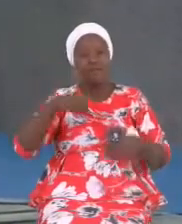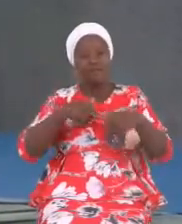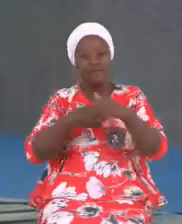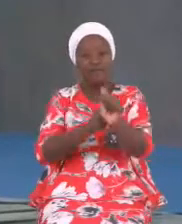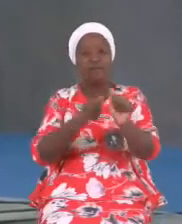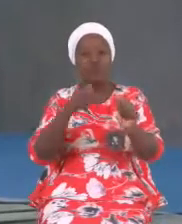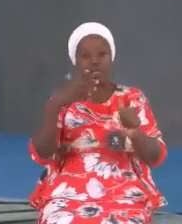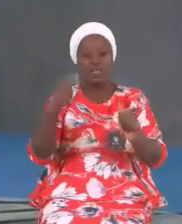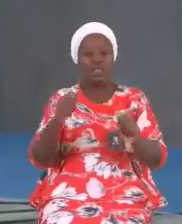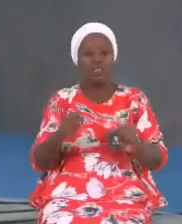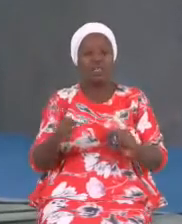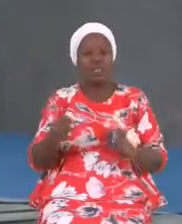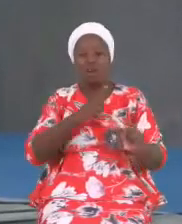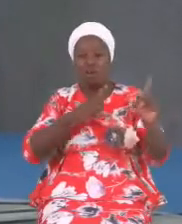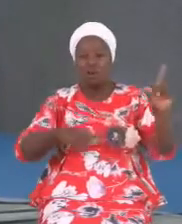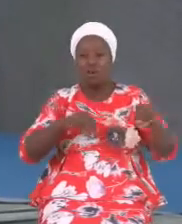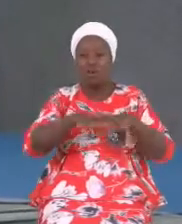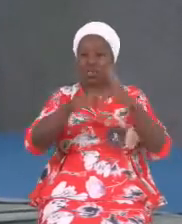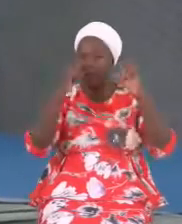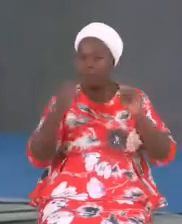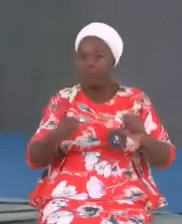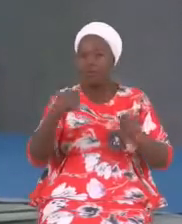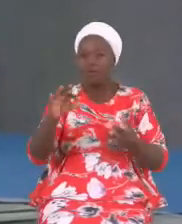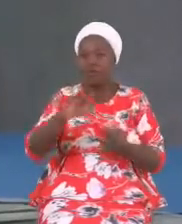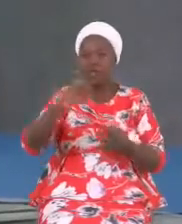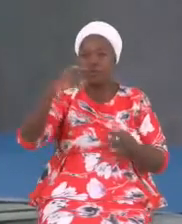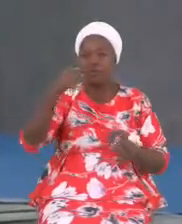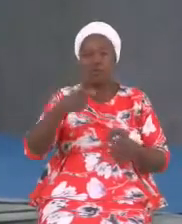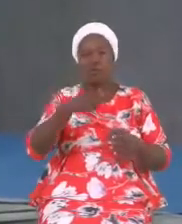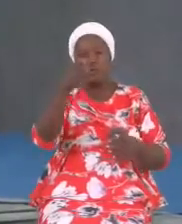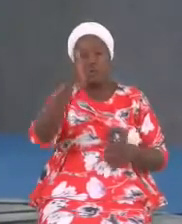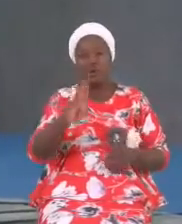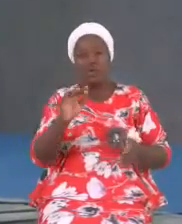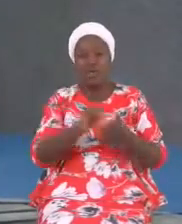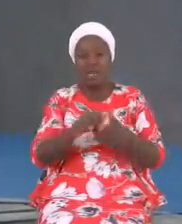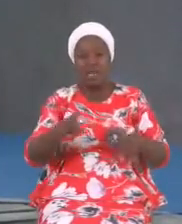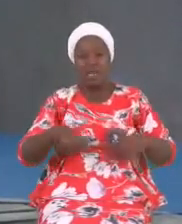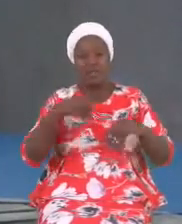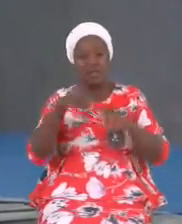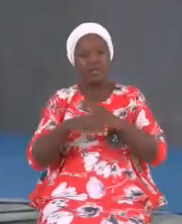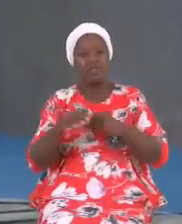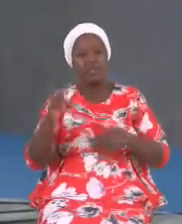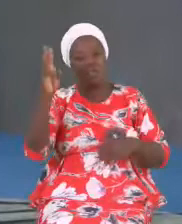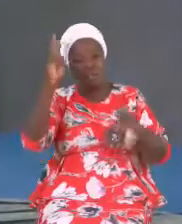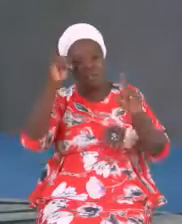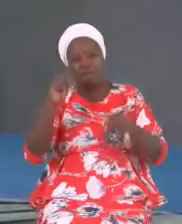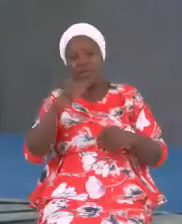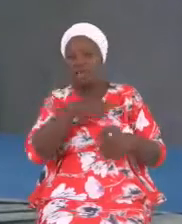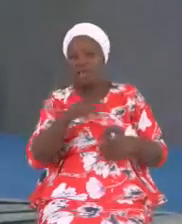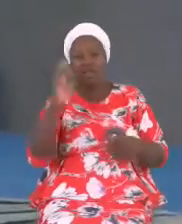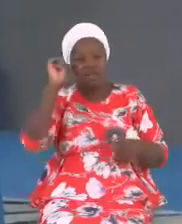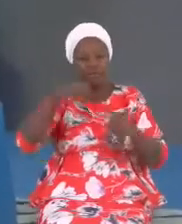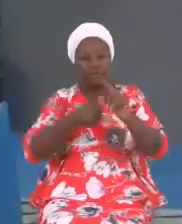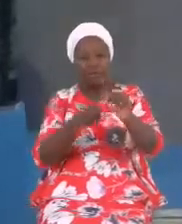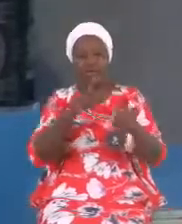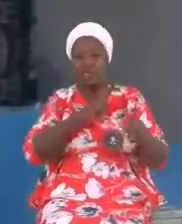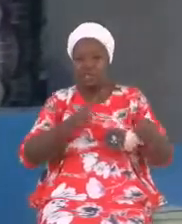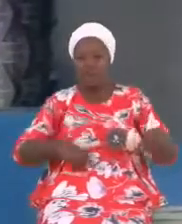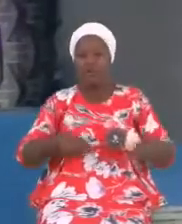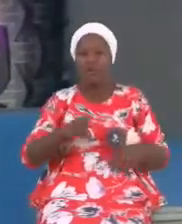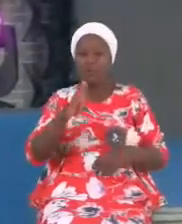the power of the Spirit of God that dwells in him. He followeth the Lord by